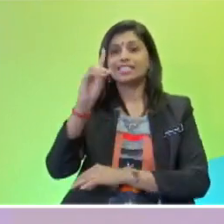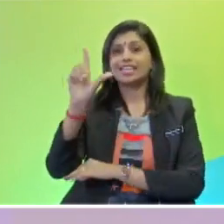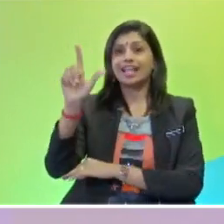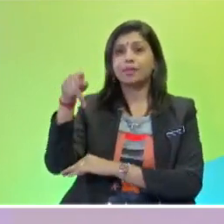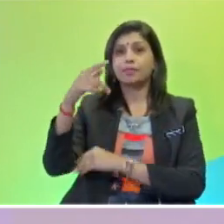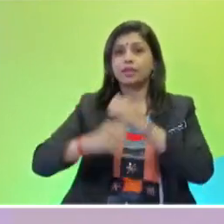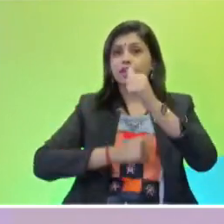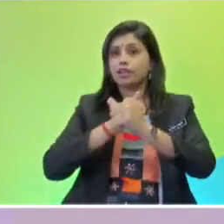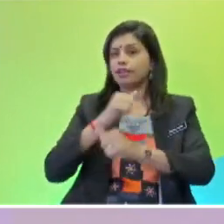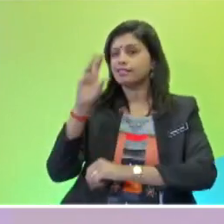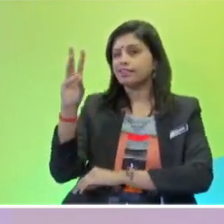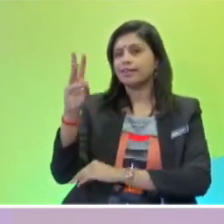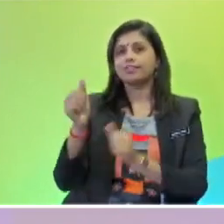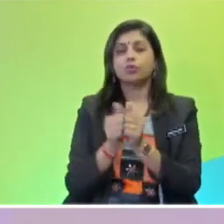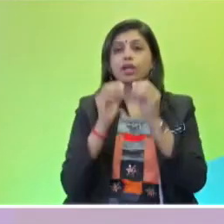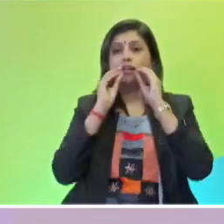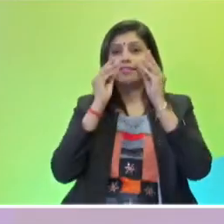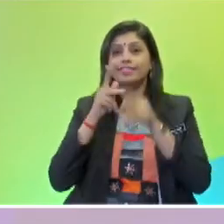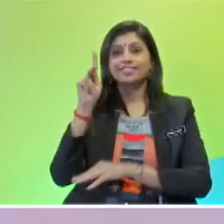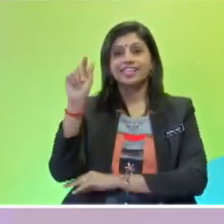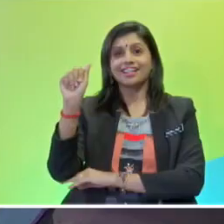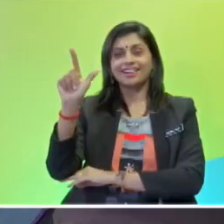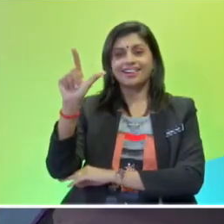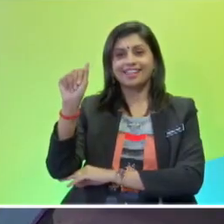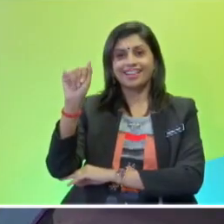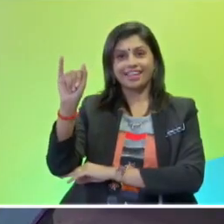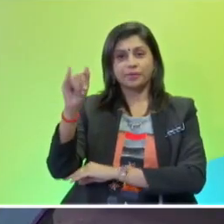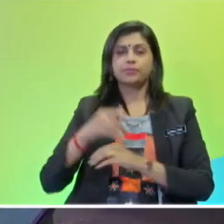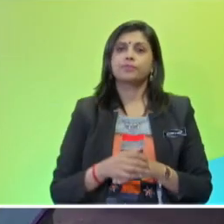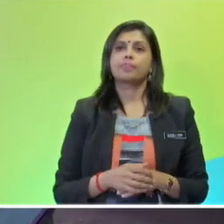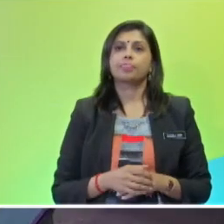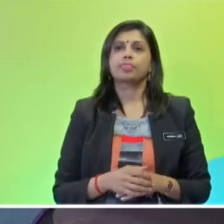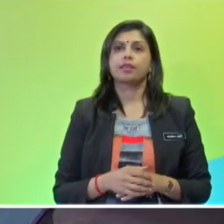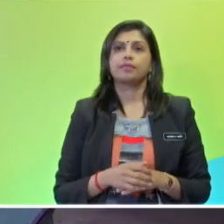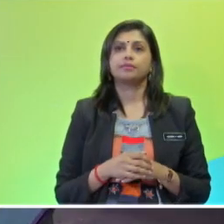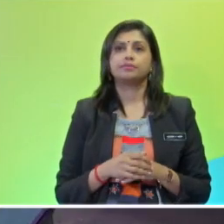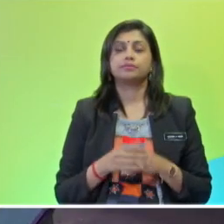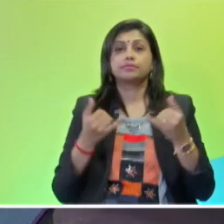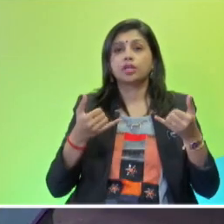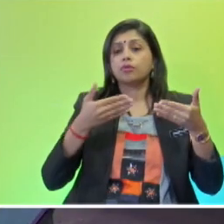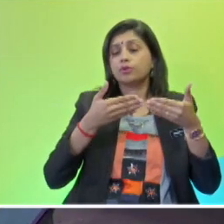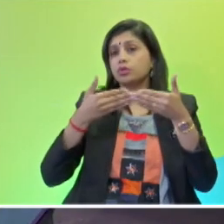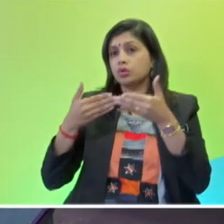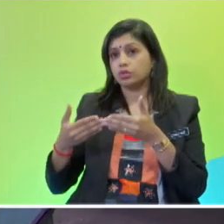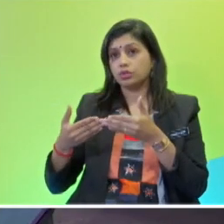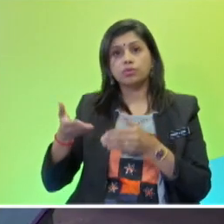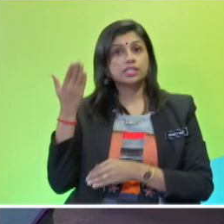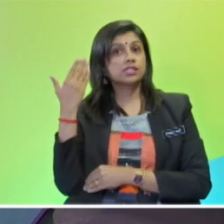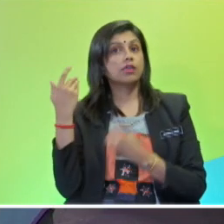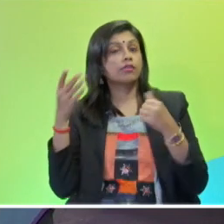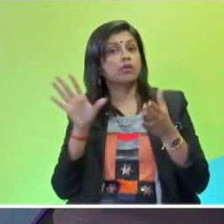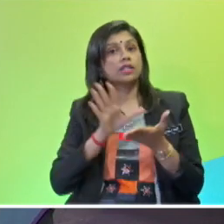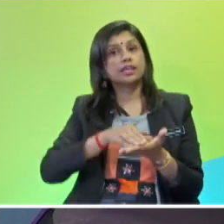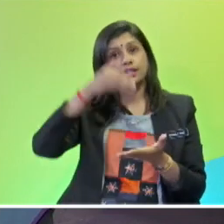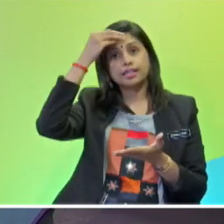Year 6 with Teacher Kalai. Alright teacher, Yes, Sean. shall we continue? Okay. Yeah. Just now you learned how to divide using the diagram, right? Yes.